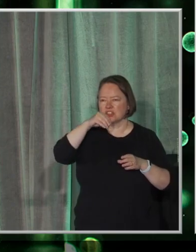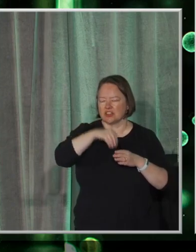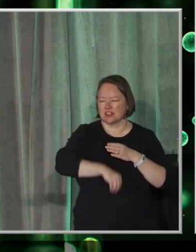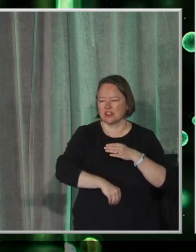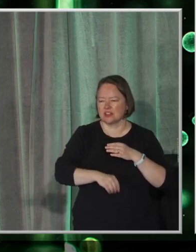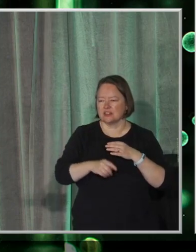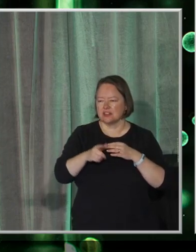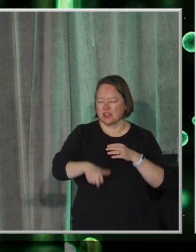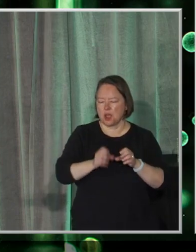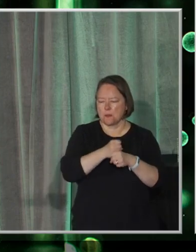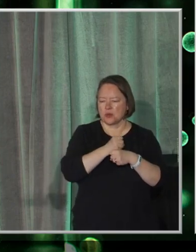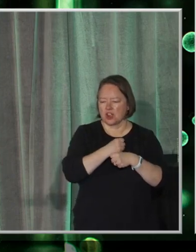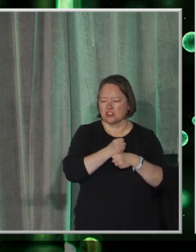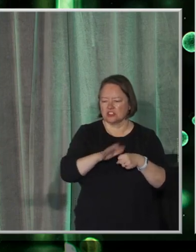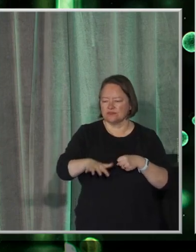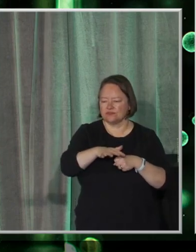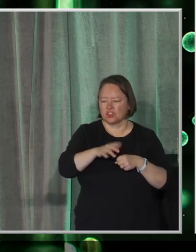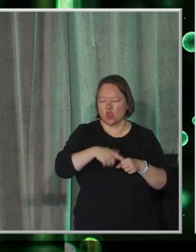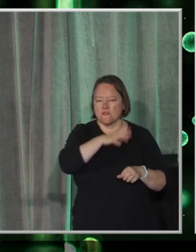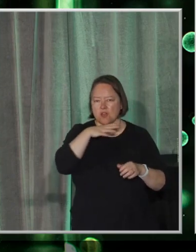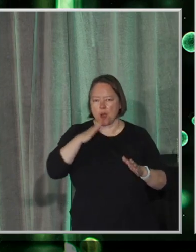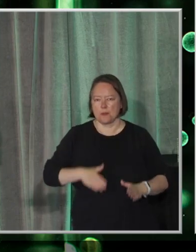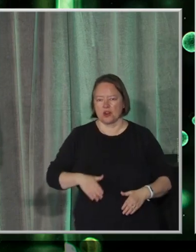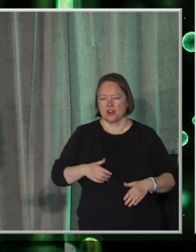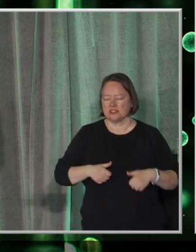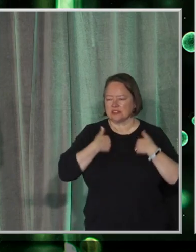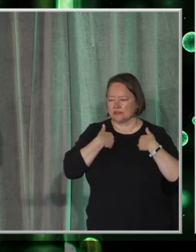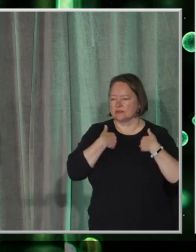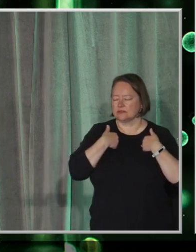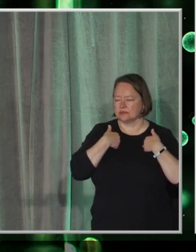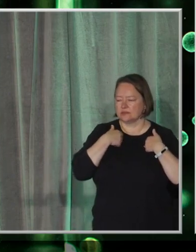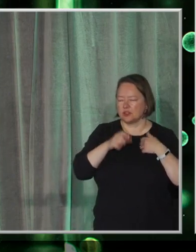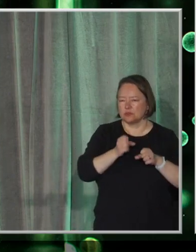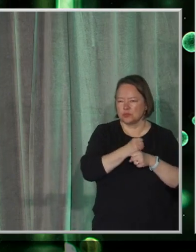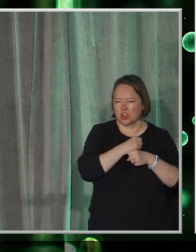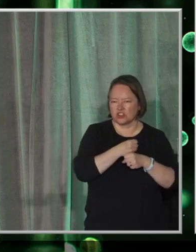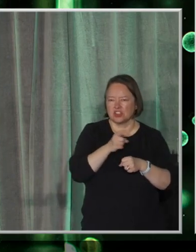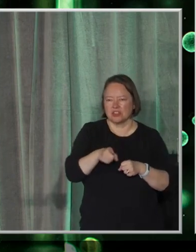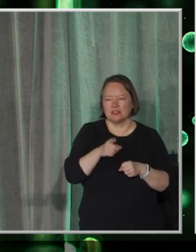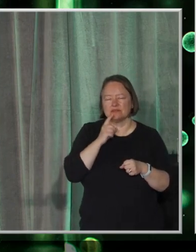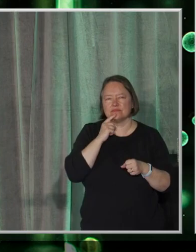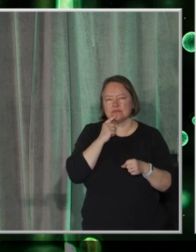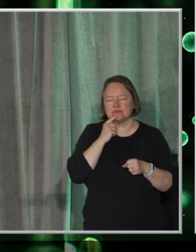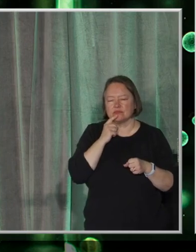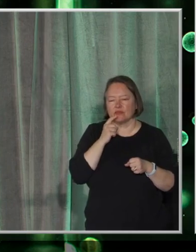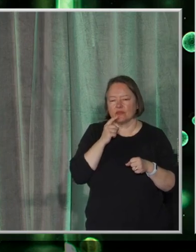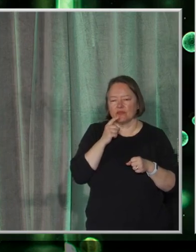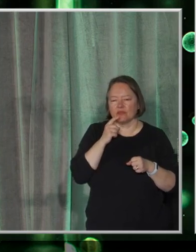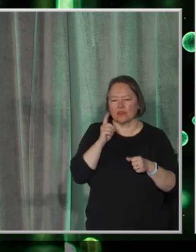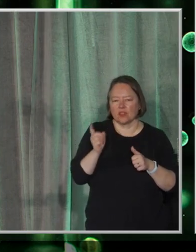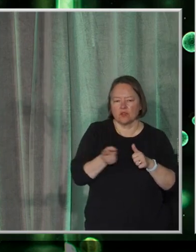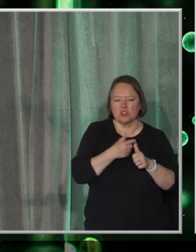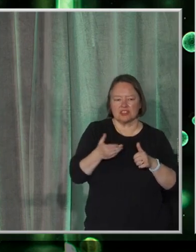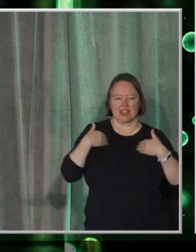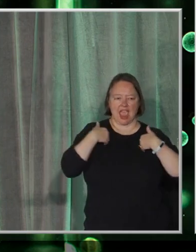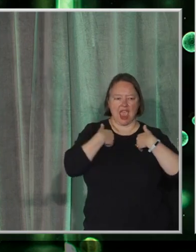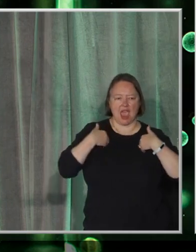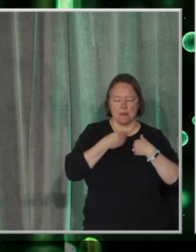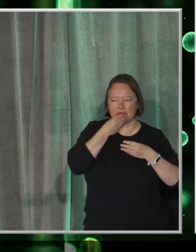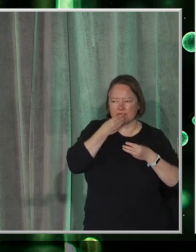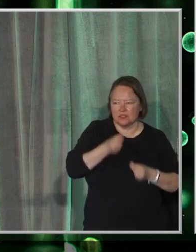livestock production. So the farmers in livestock production, the very first cost in livestock production is the animal feeds.